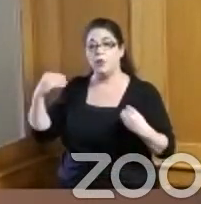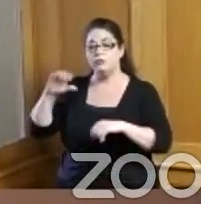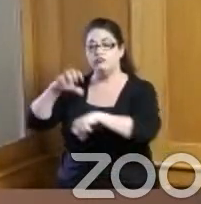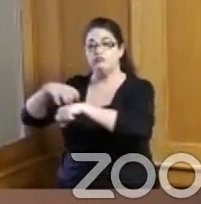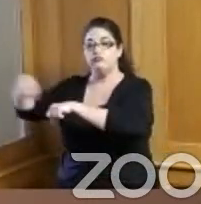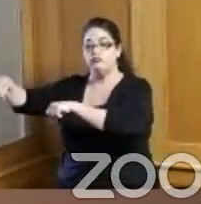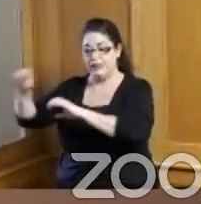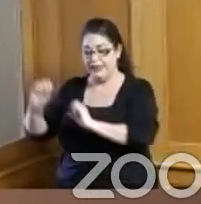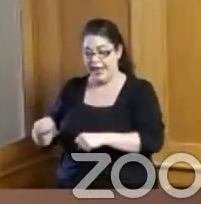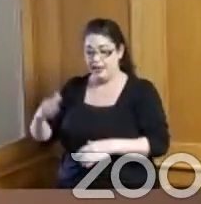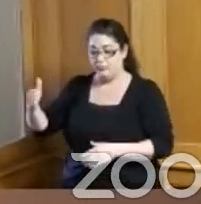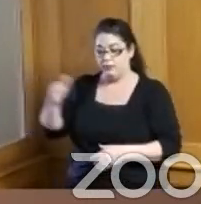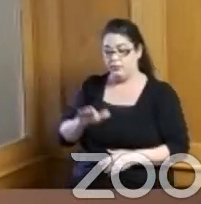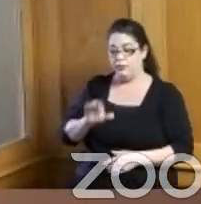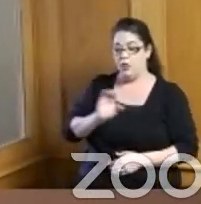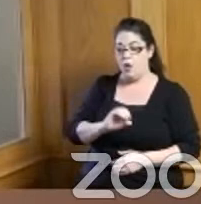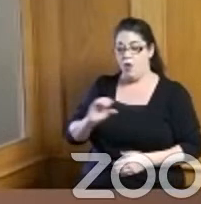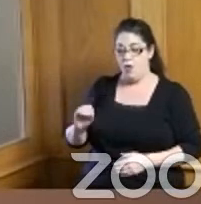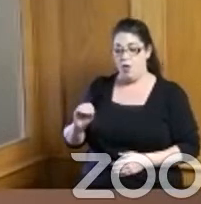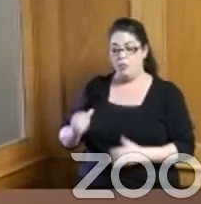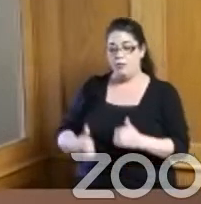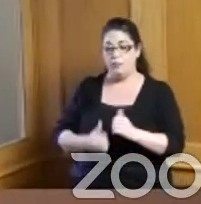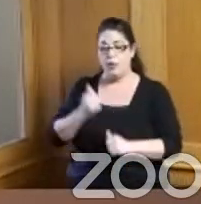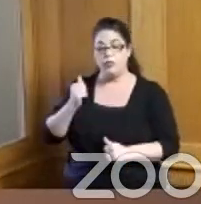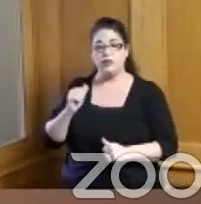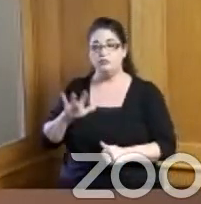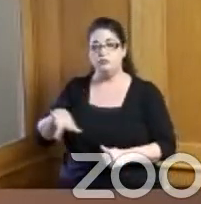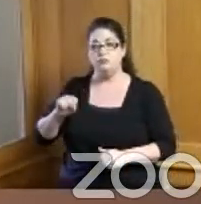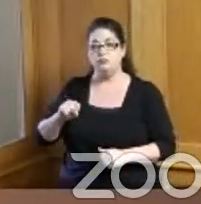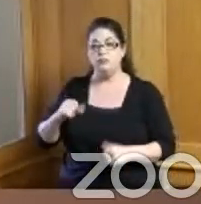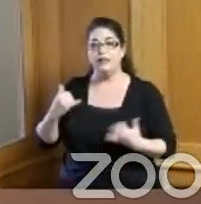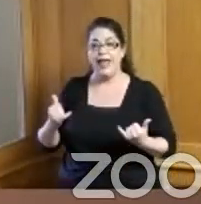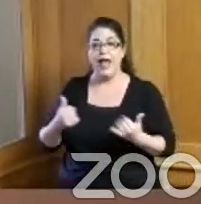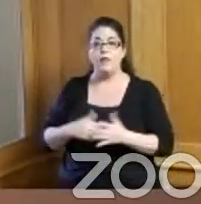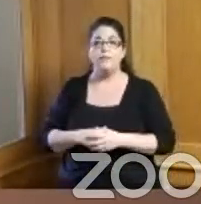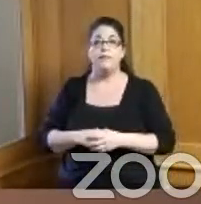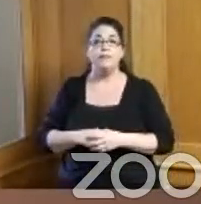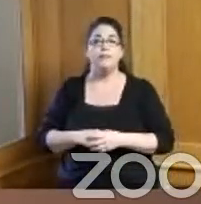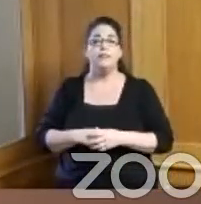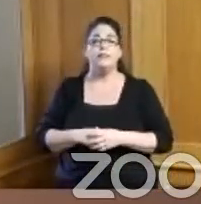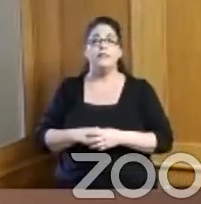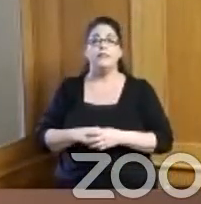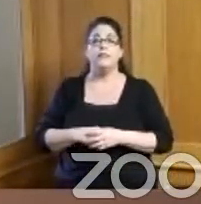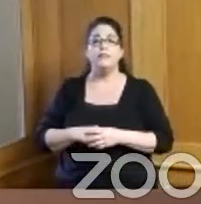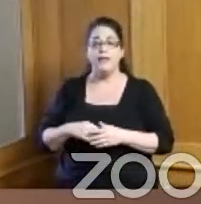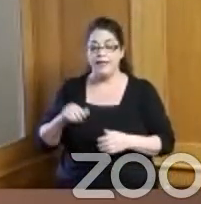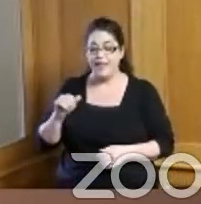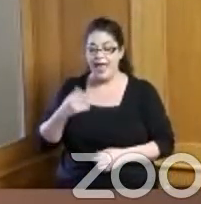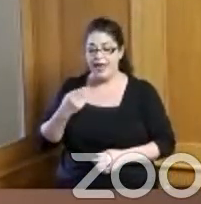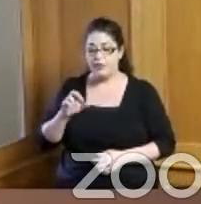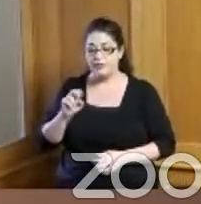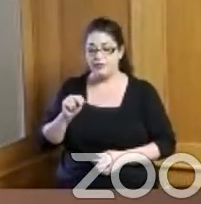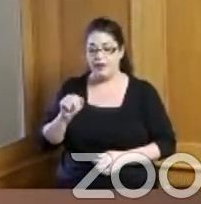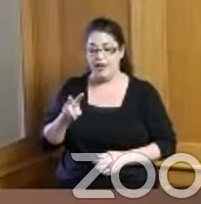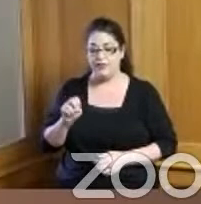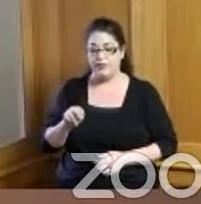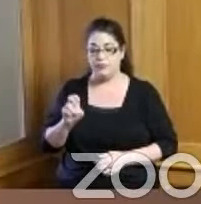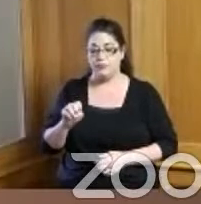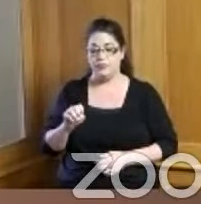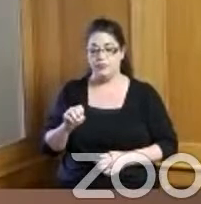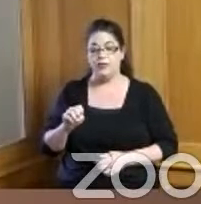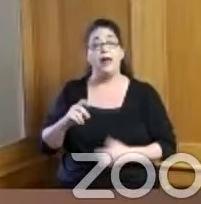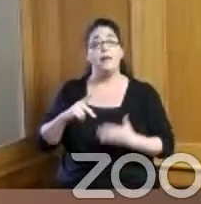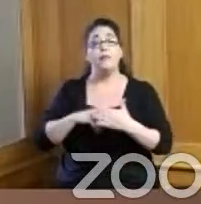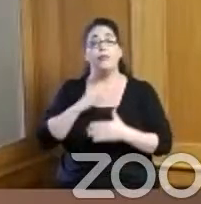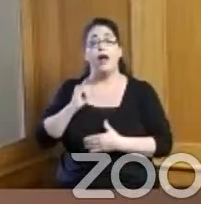So this is the proposal for the property. The property is mostly currently vacant, except for some uses up on Harrison Avenue. This project would